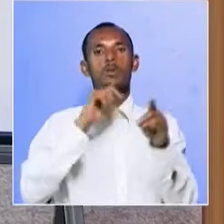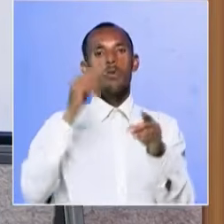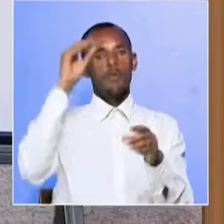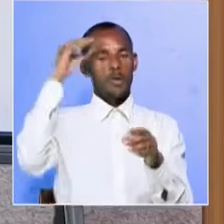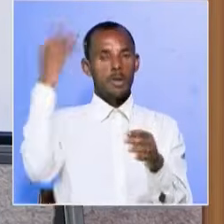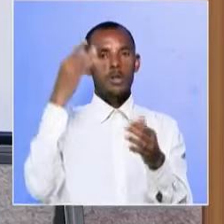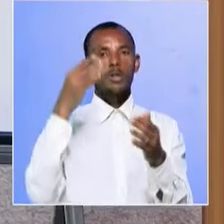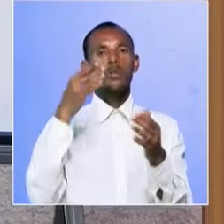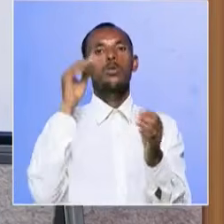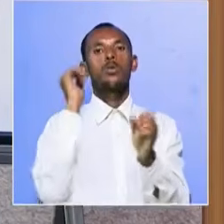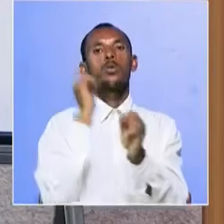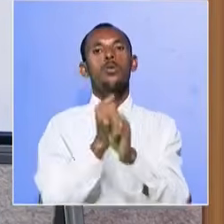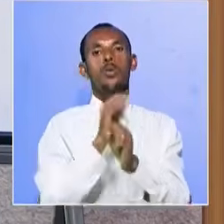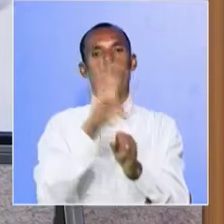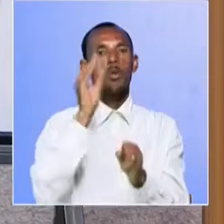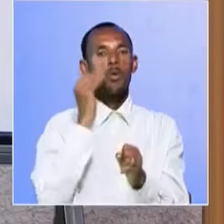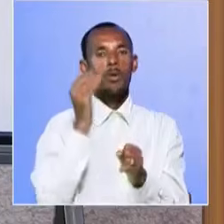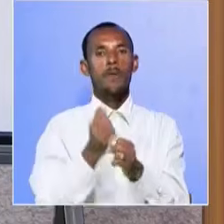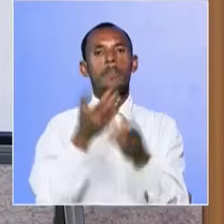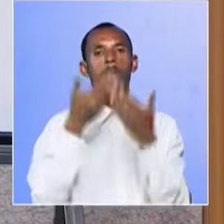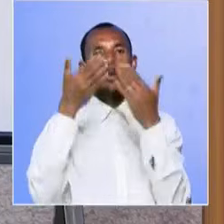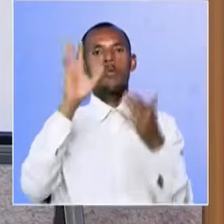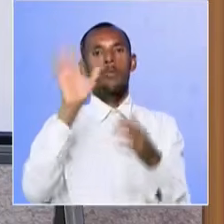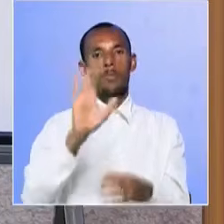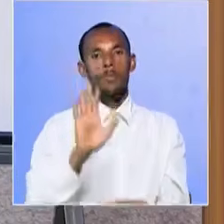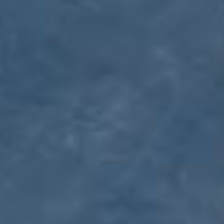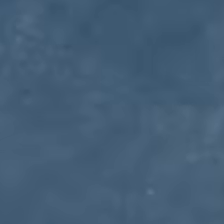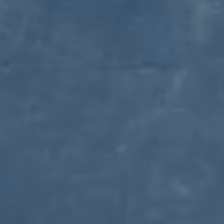do all the homeworks. Thank you for watching.